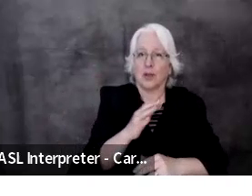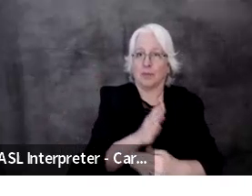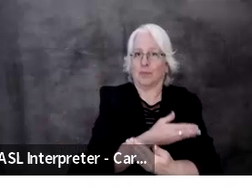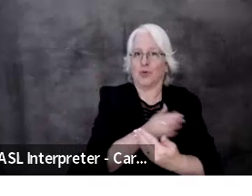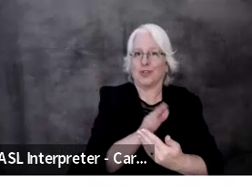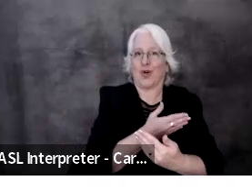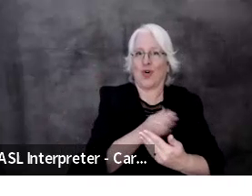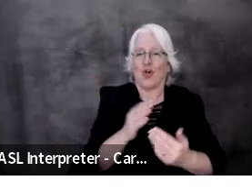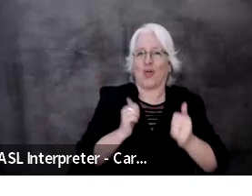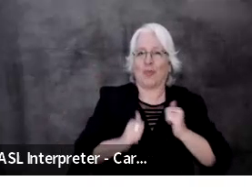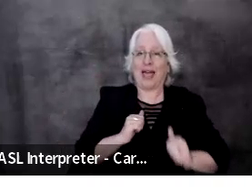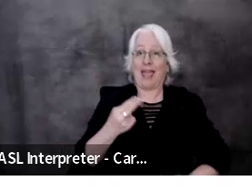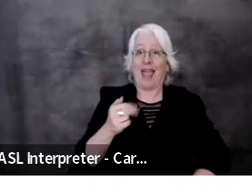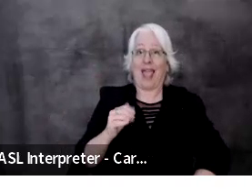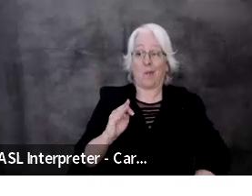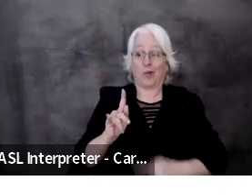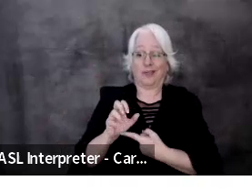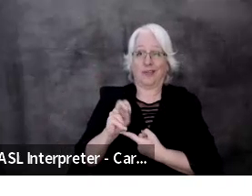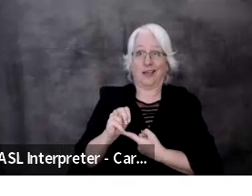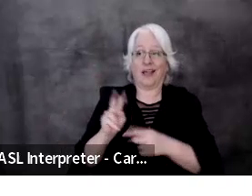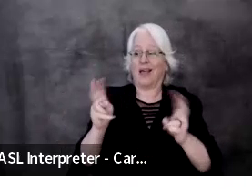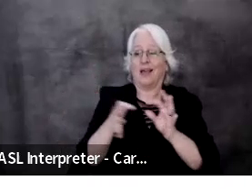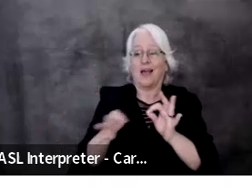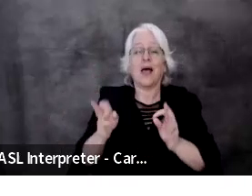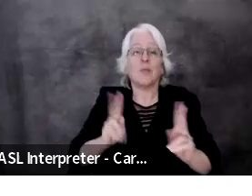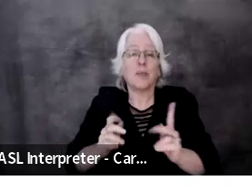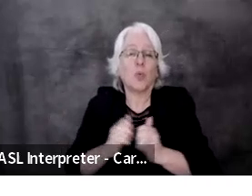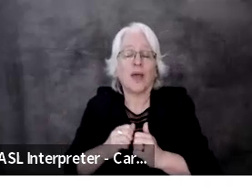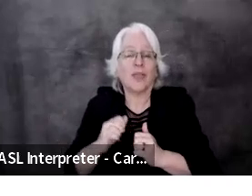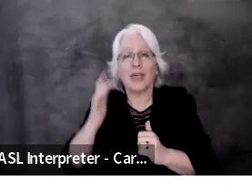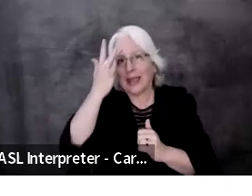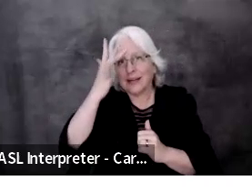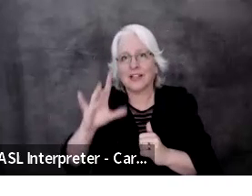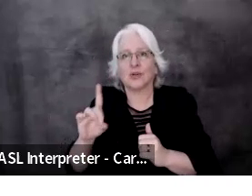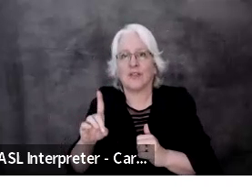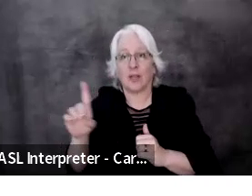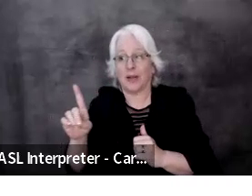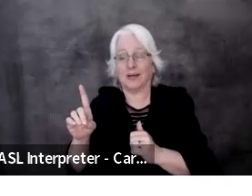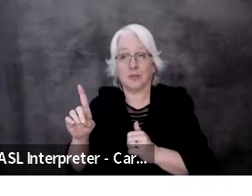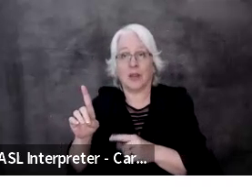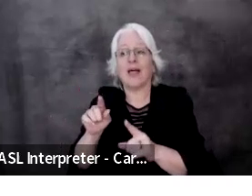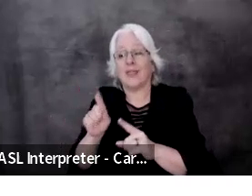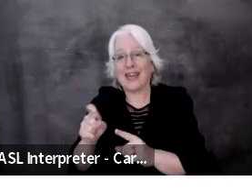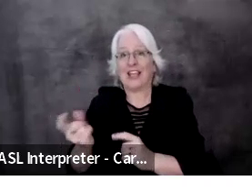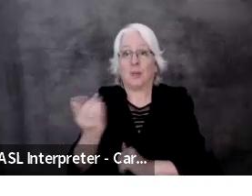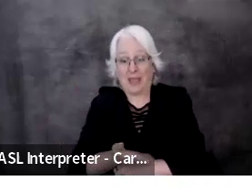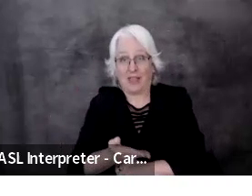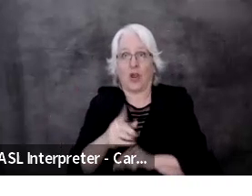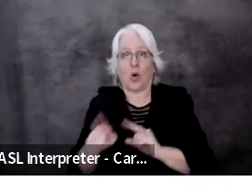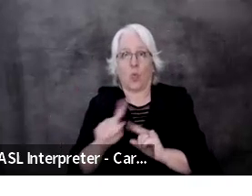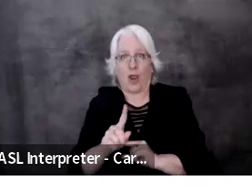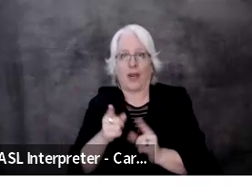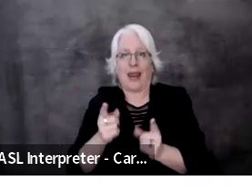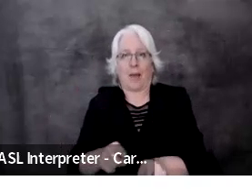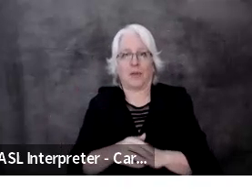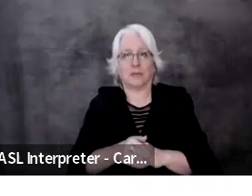Hamilton, people with intellectual and developmental disabilities and other disabilities need to be in the room where it happens. They need